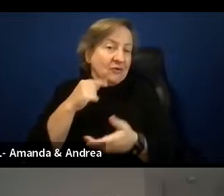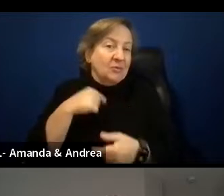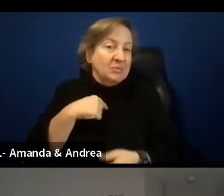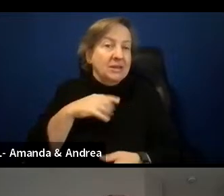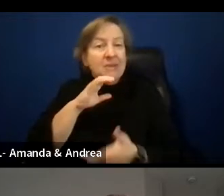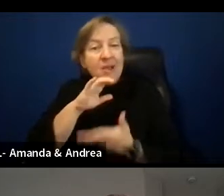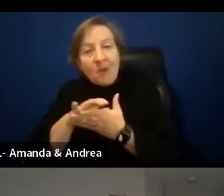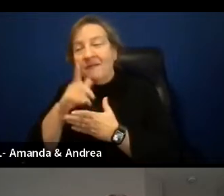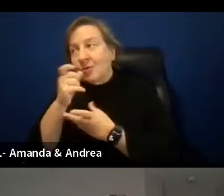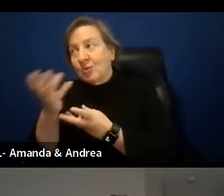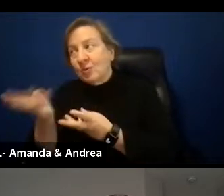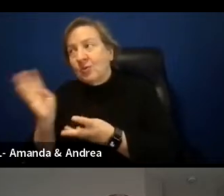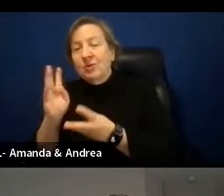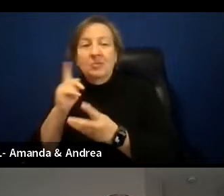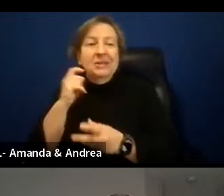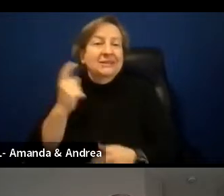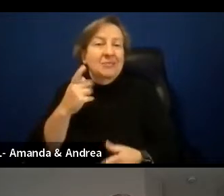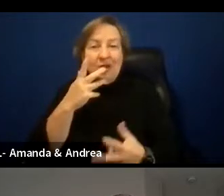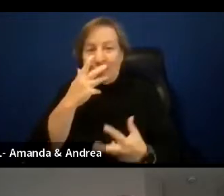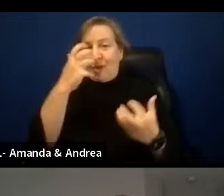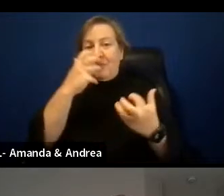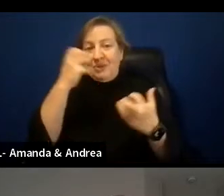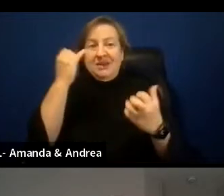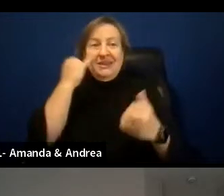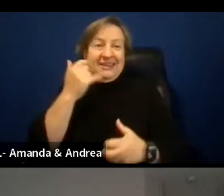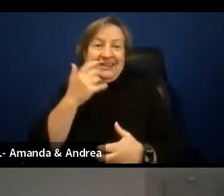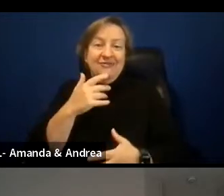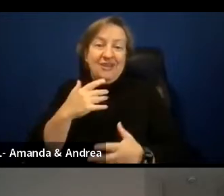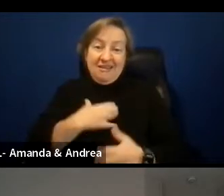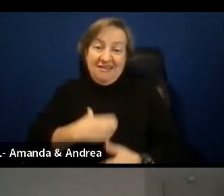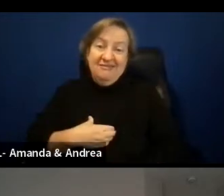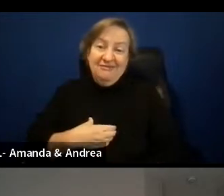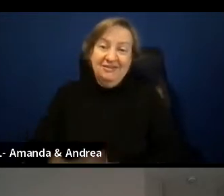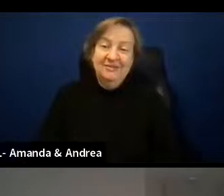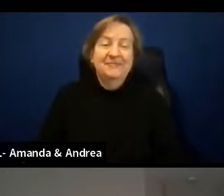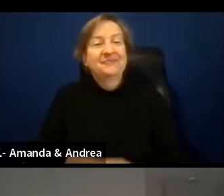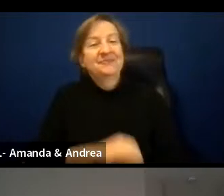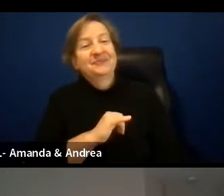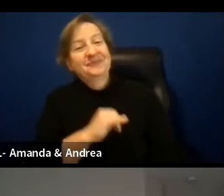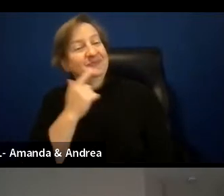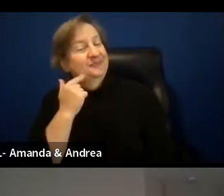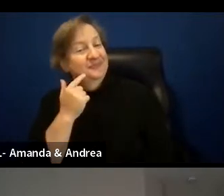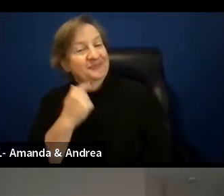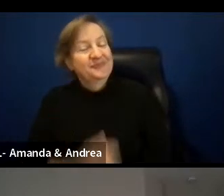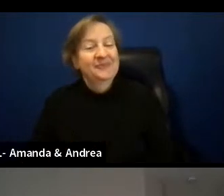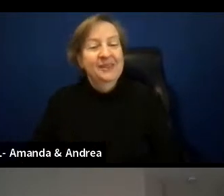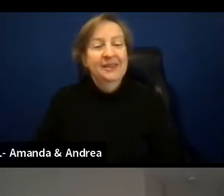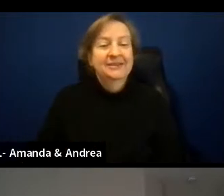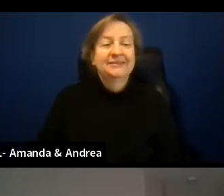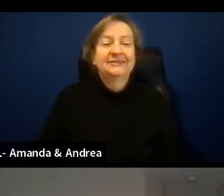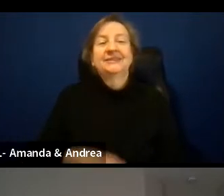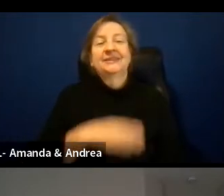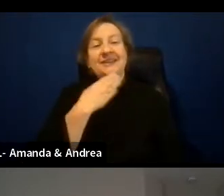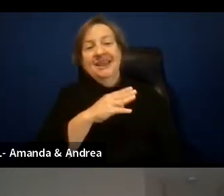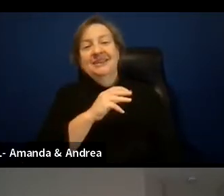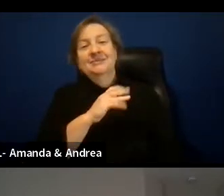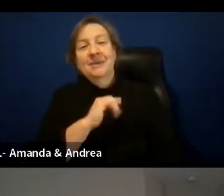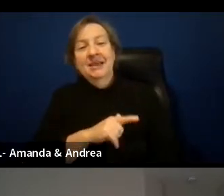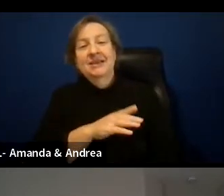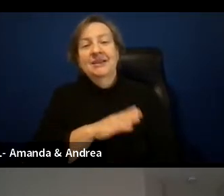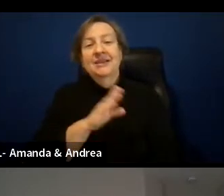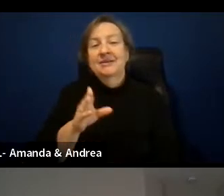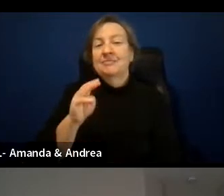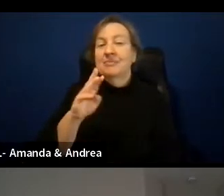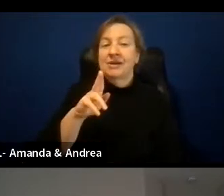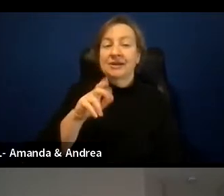whomever, because somebody gets a little grumpy when we're hungry. Thanks, Michael. Let's go to Marcus and then